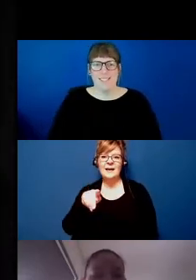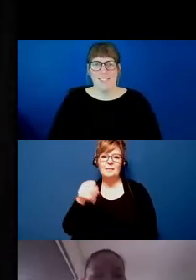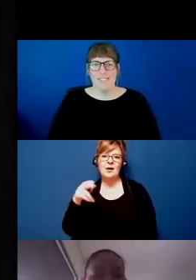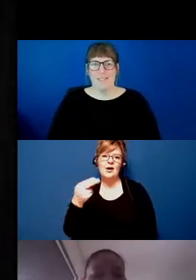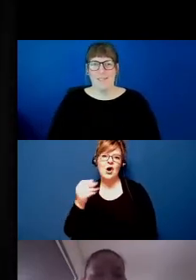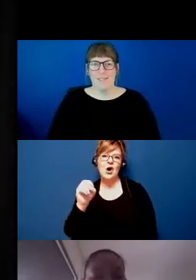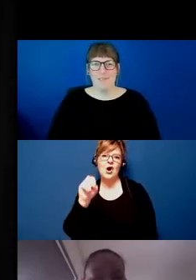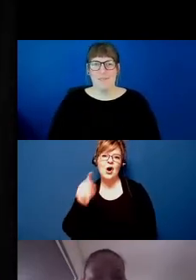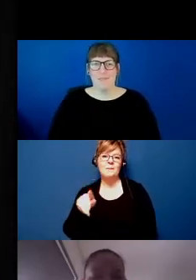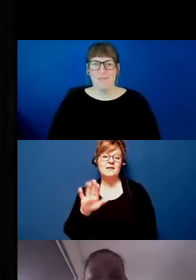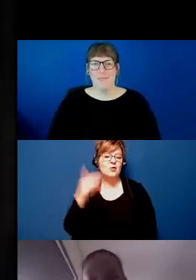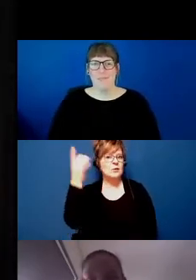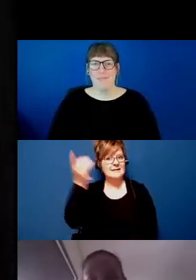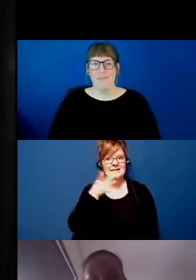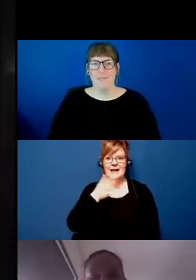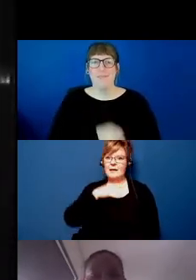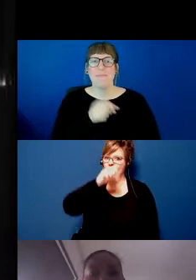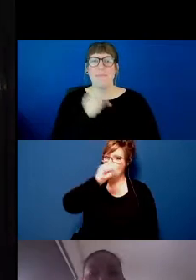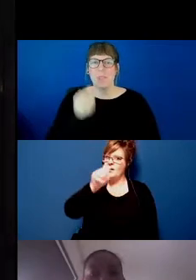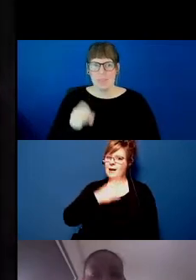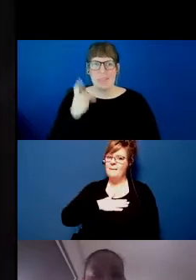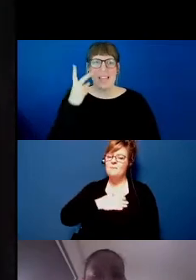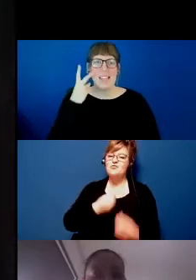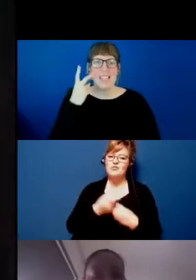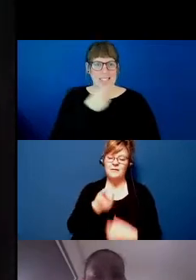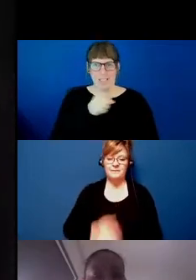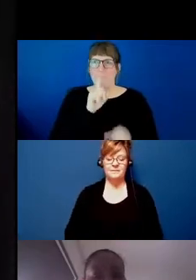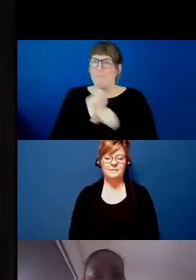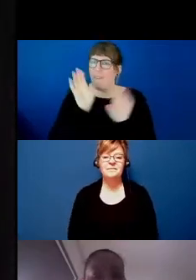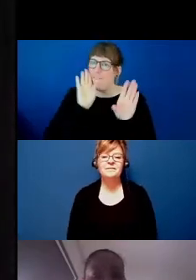And so you can really see the focus